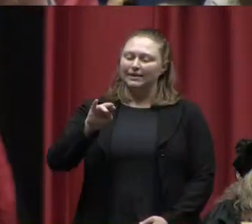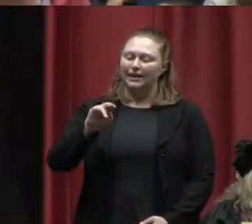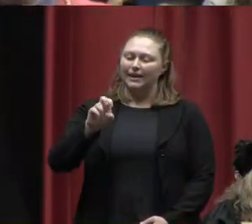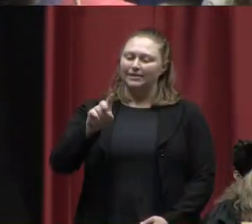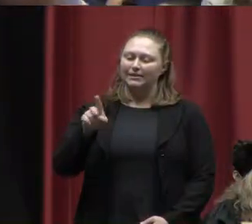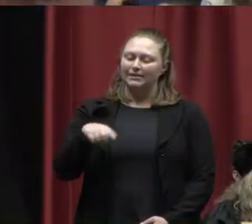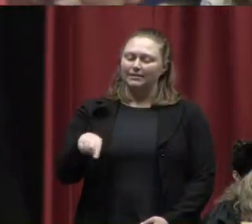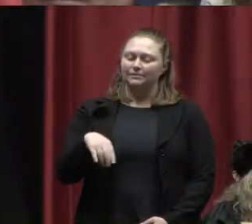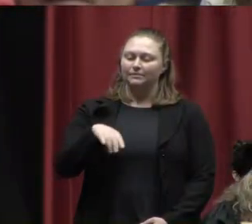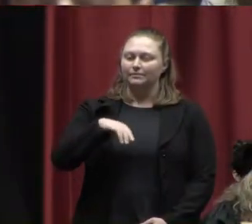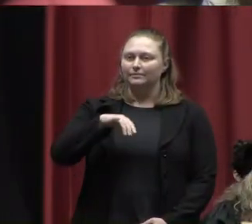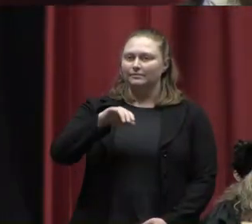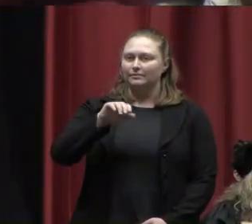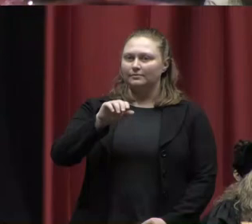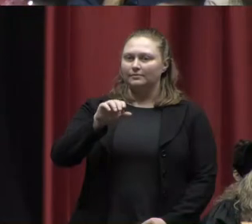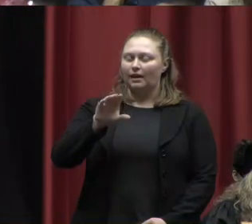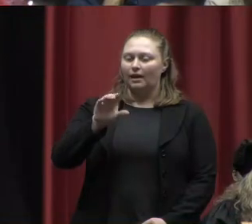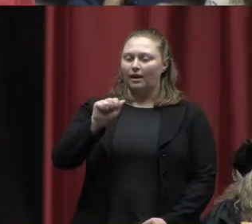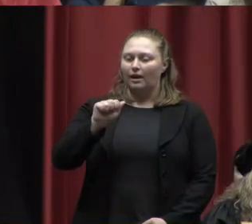Javier Delgado.